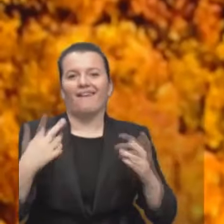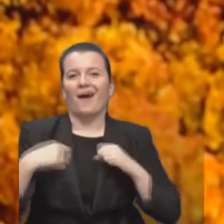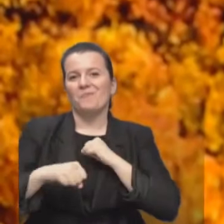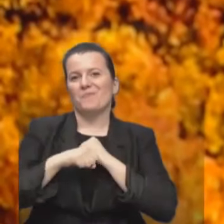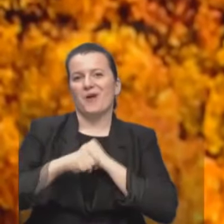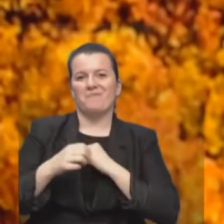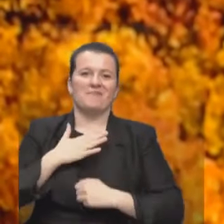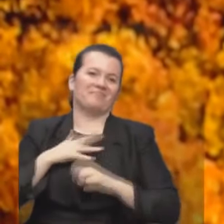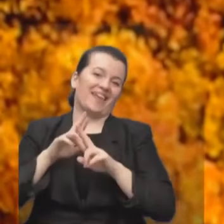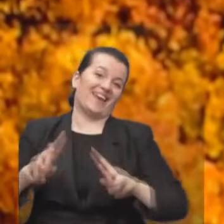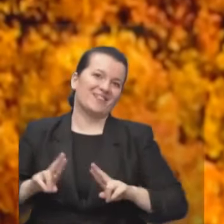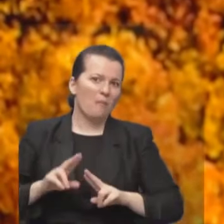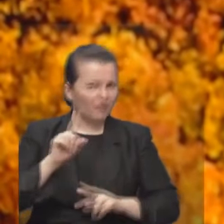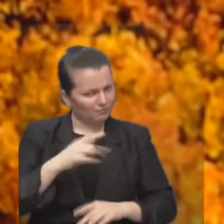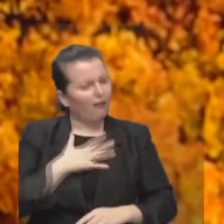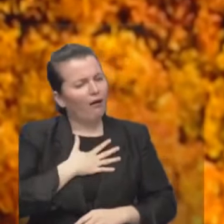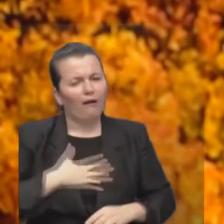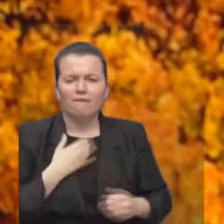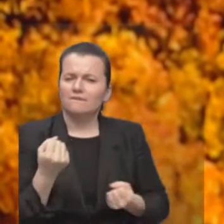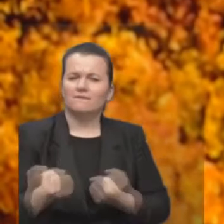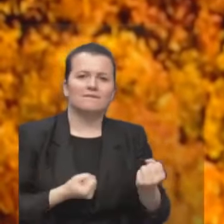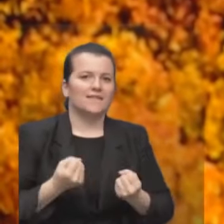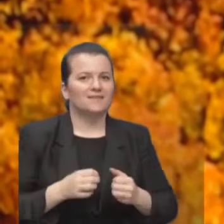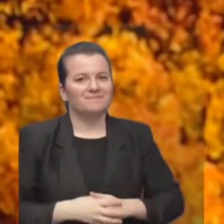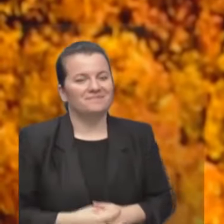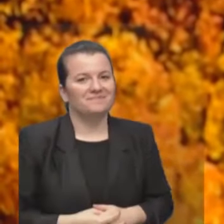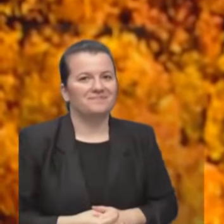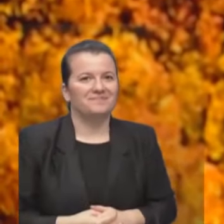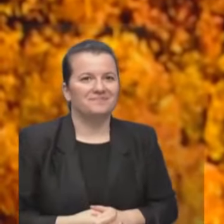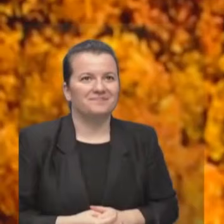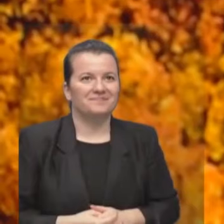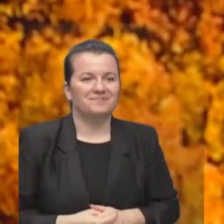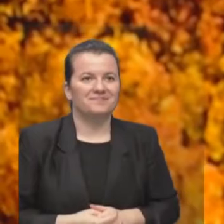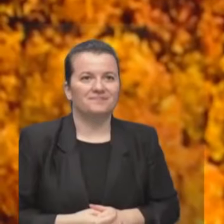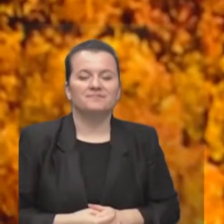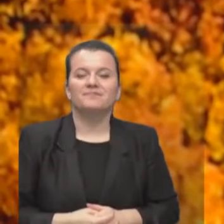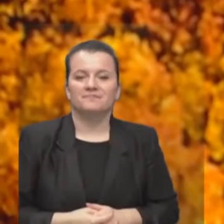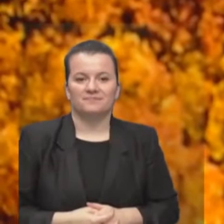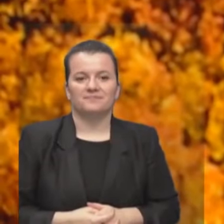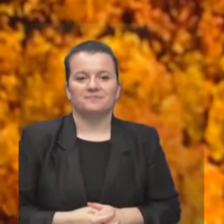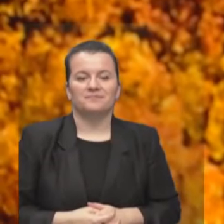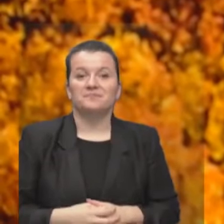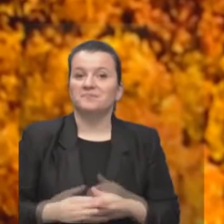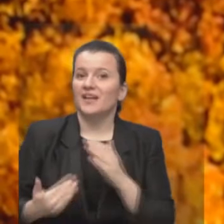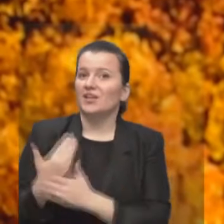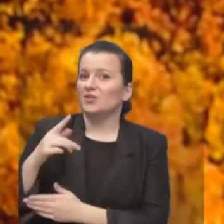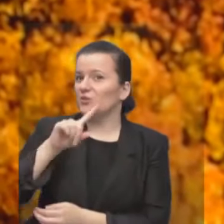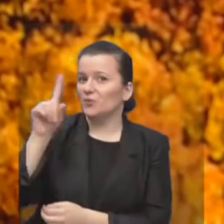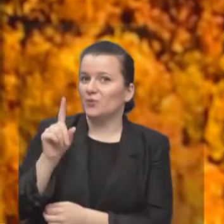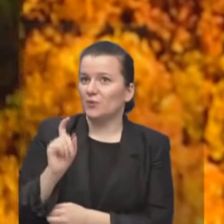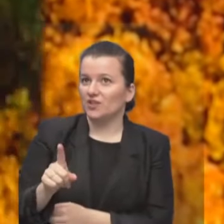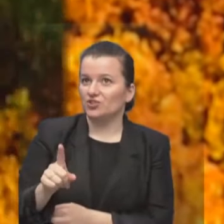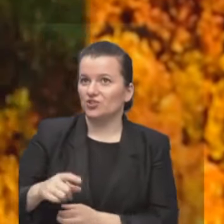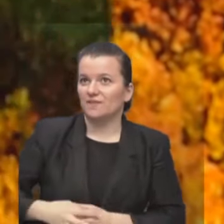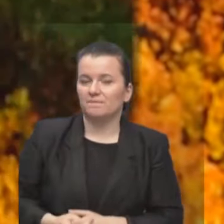now we have a question from Mr. Otkar. who said, well, we seem to be lacking behind